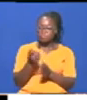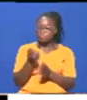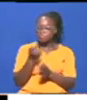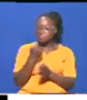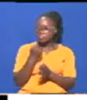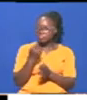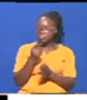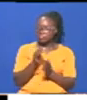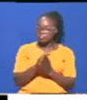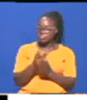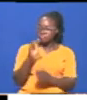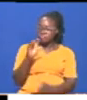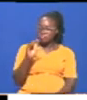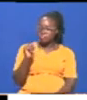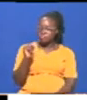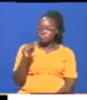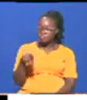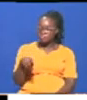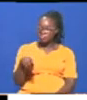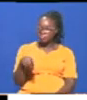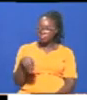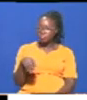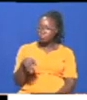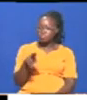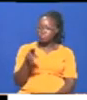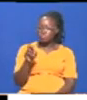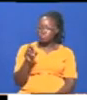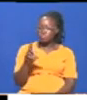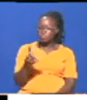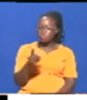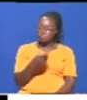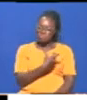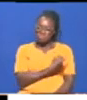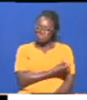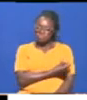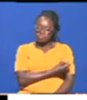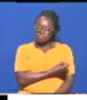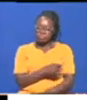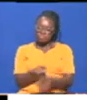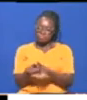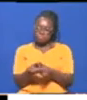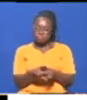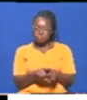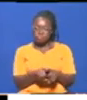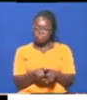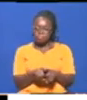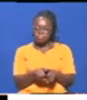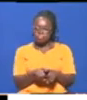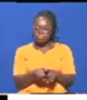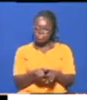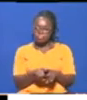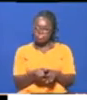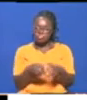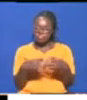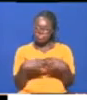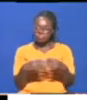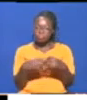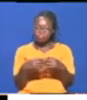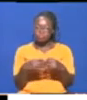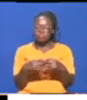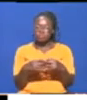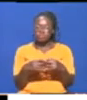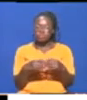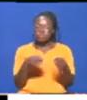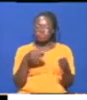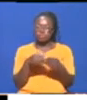the liquid and injectable products also. And at the same time, we'll be manufacturing the